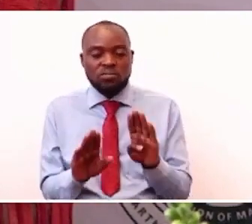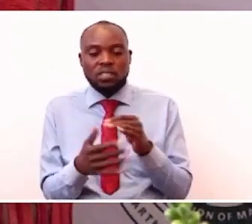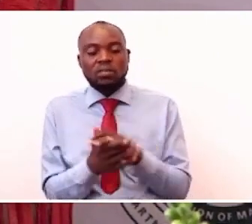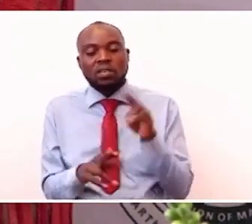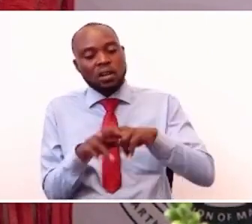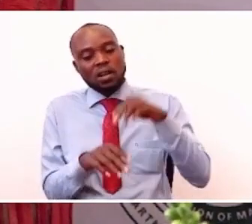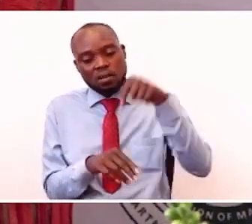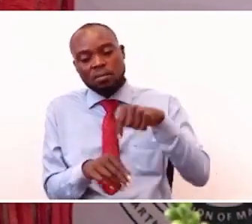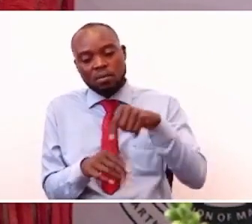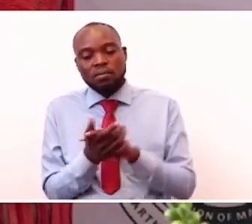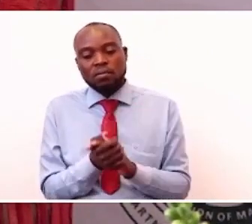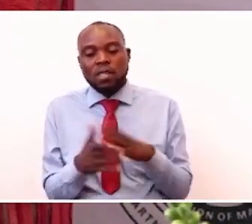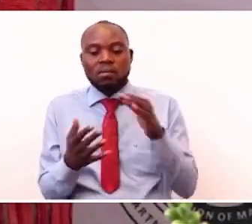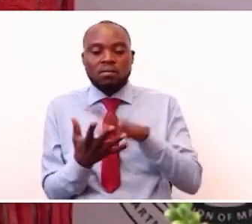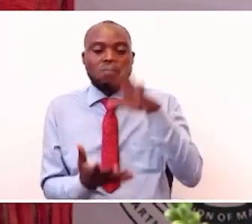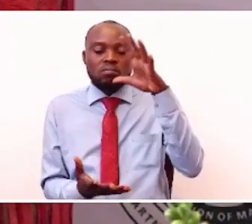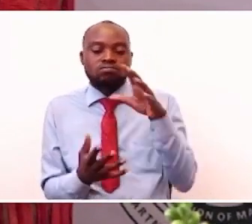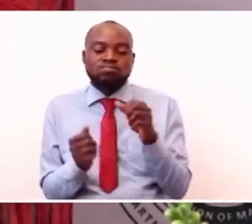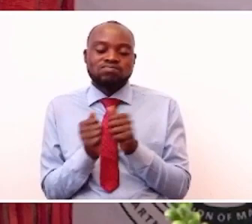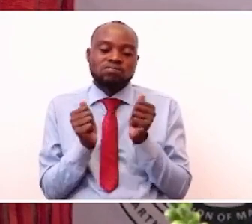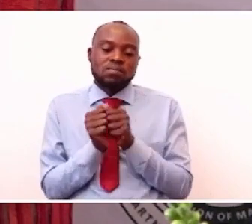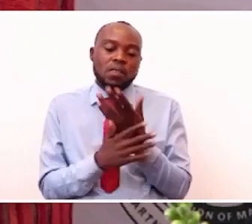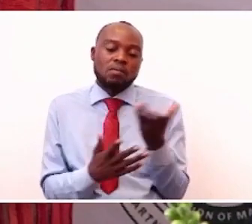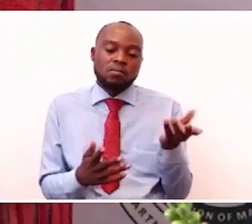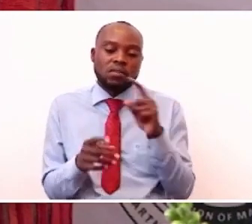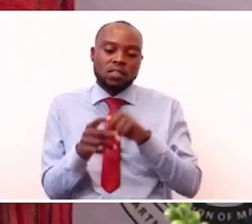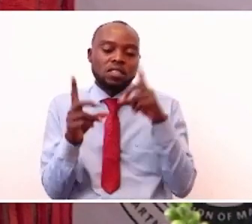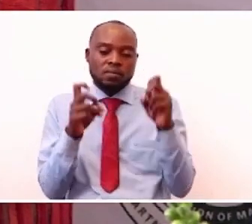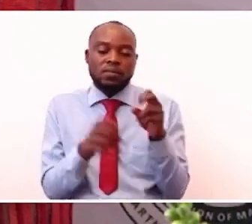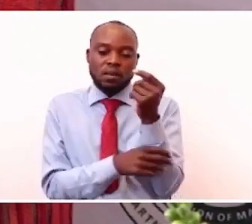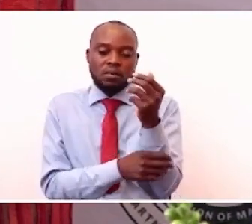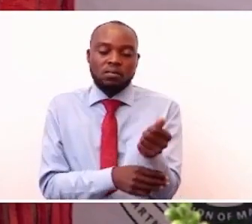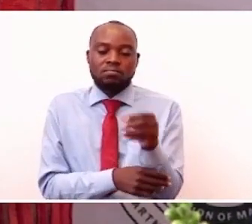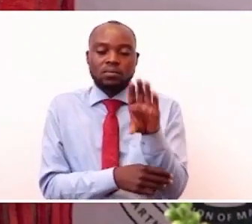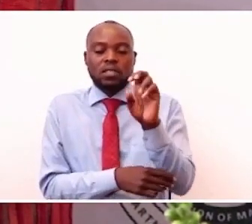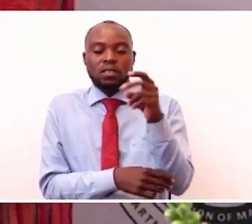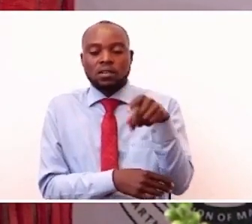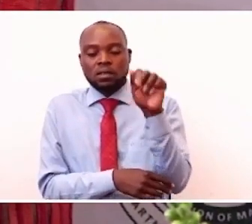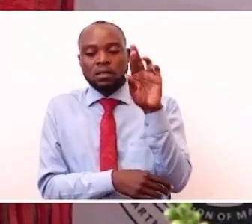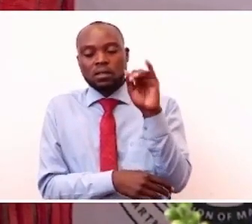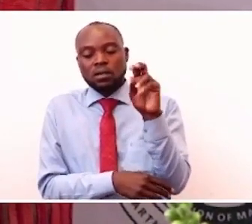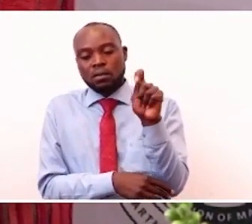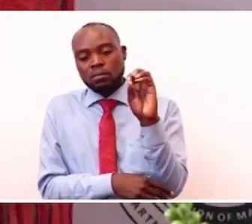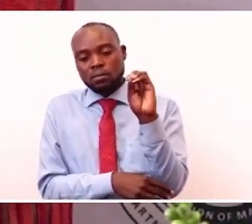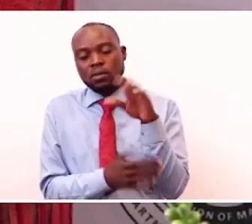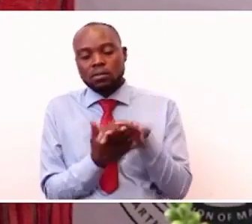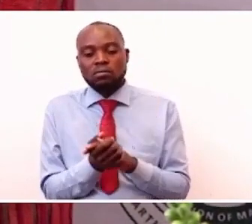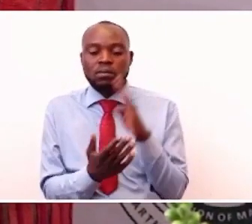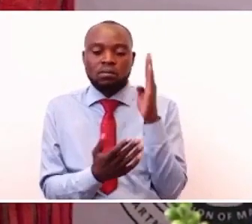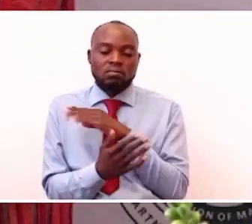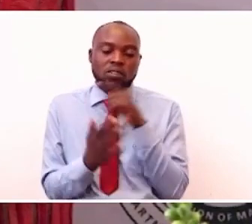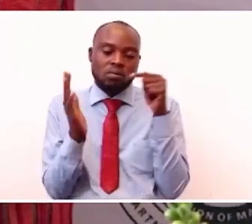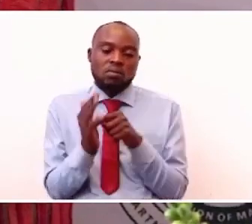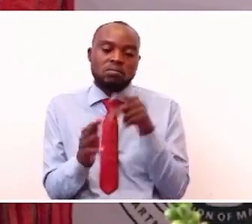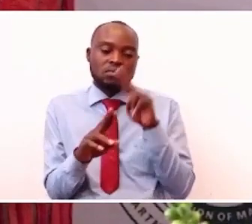space, which increases the risk around digital currencies and crypto. I think my last point would